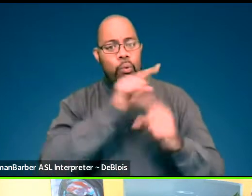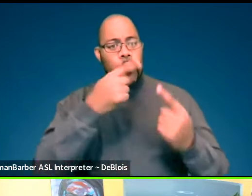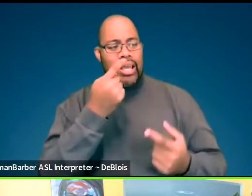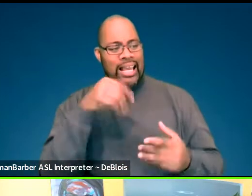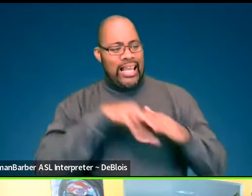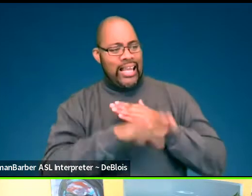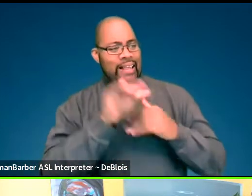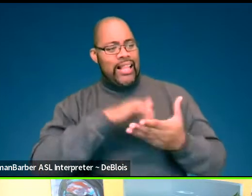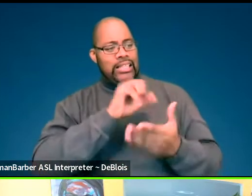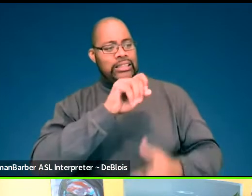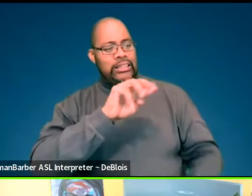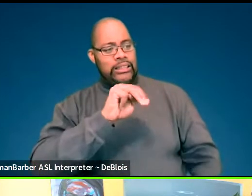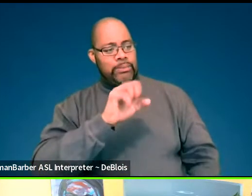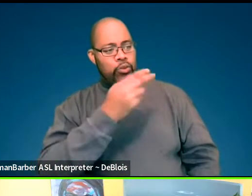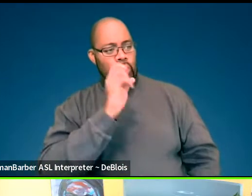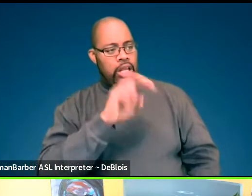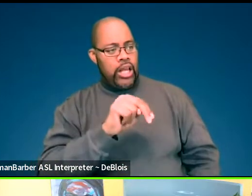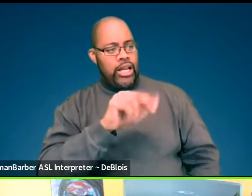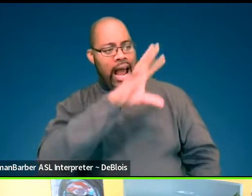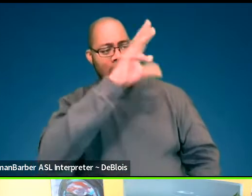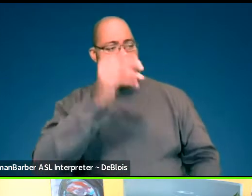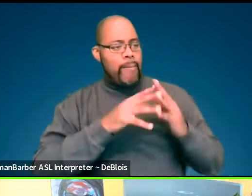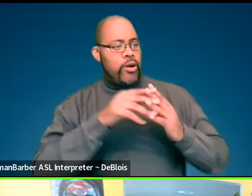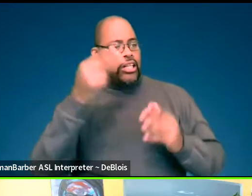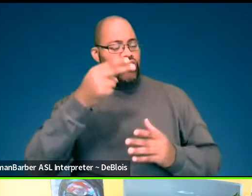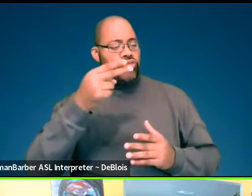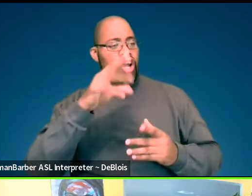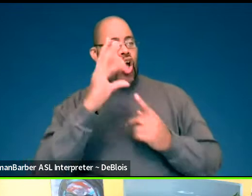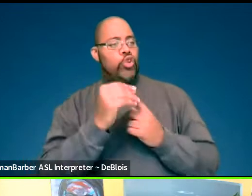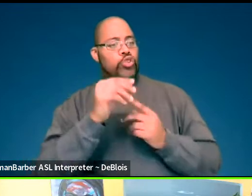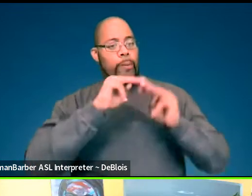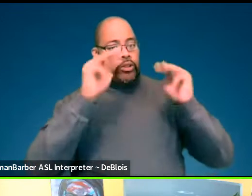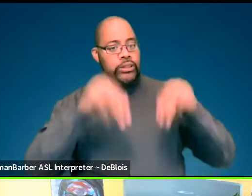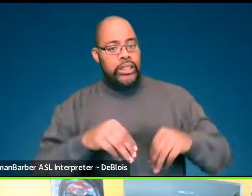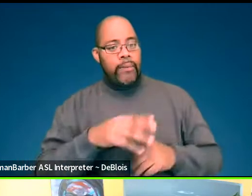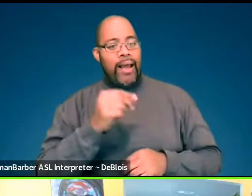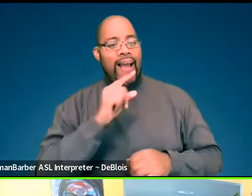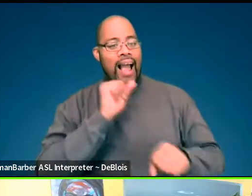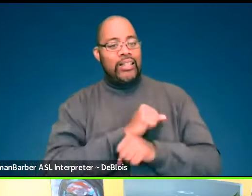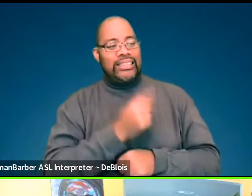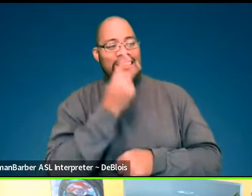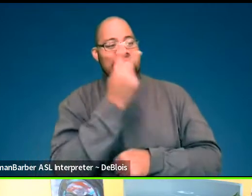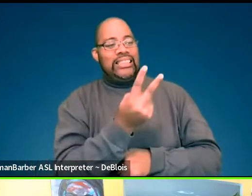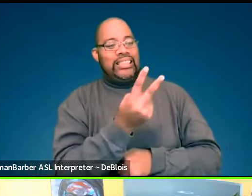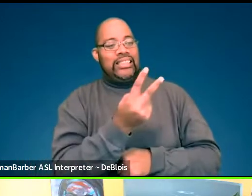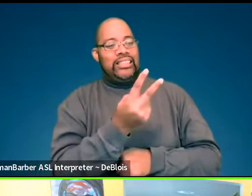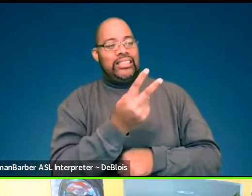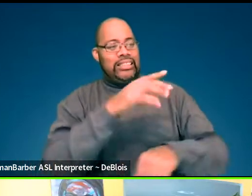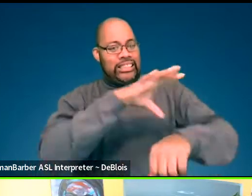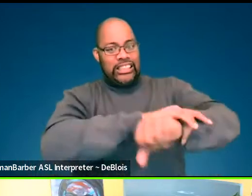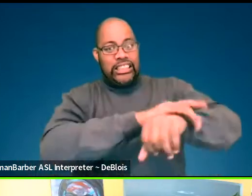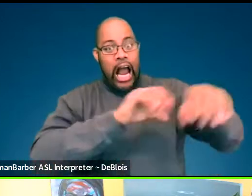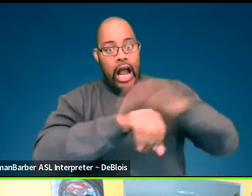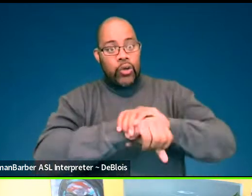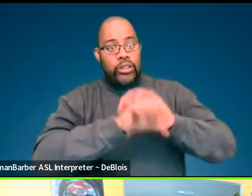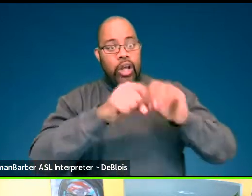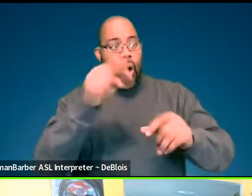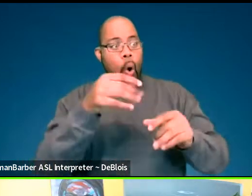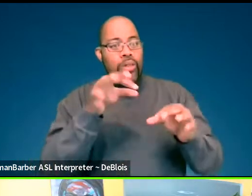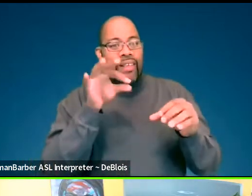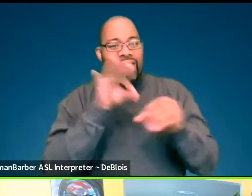the Smithsonian African American History and Culture Museum and actually see shackles that could have only